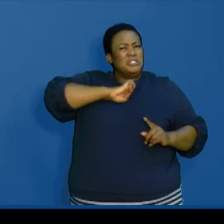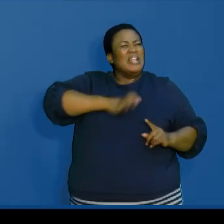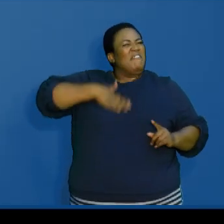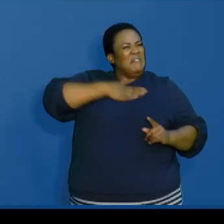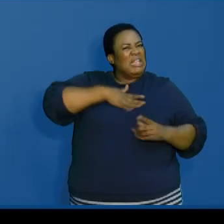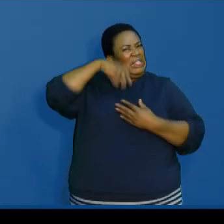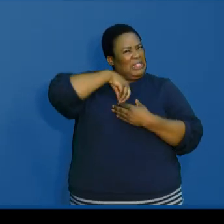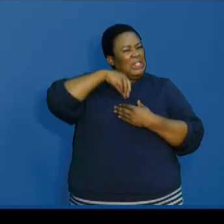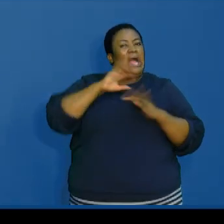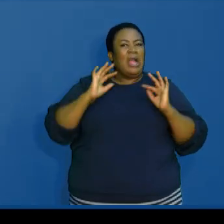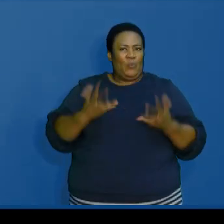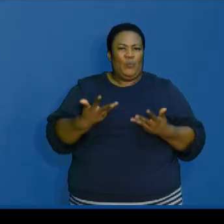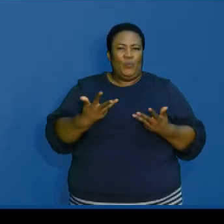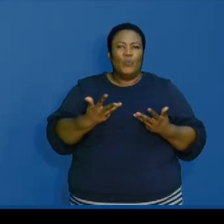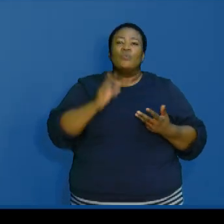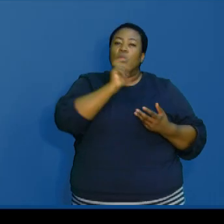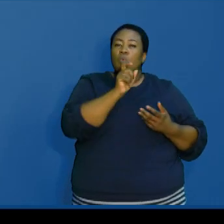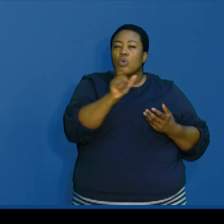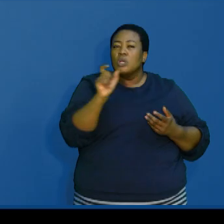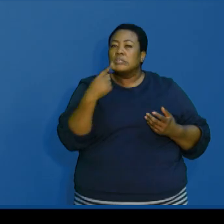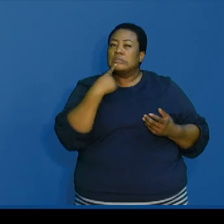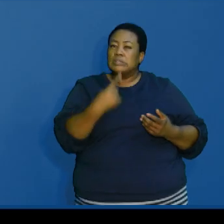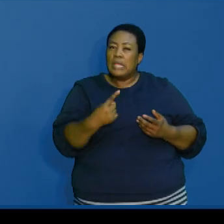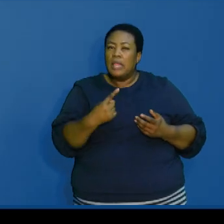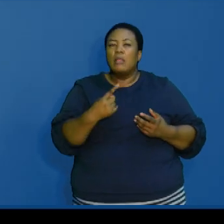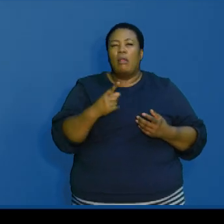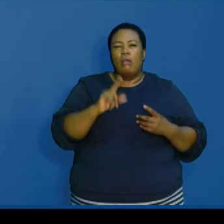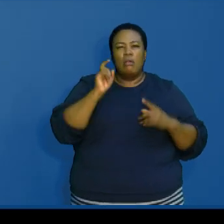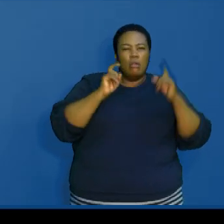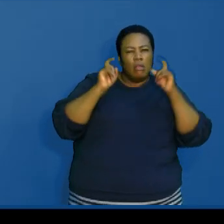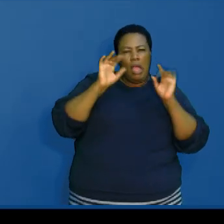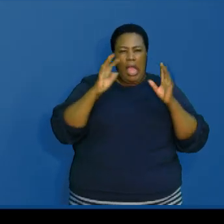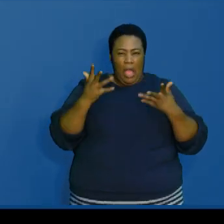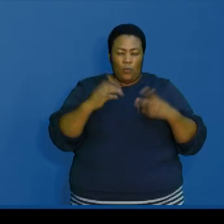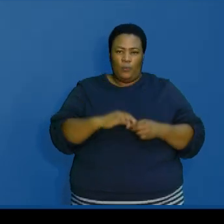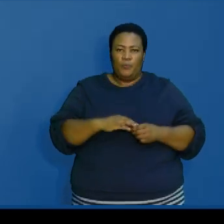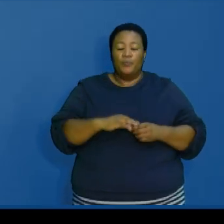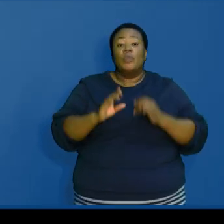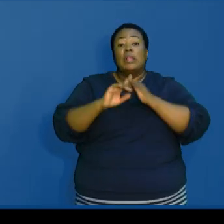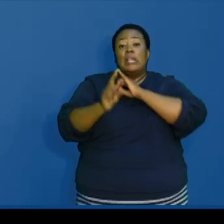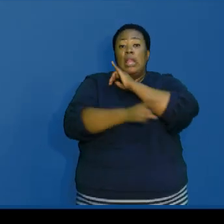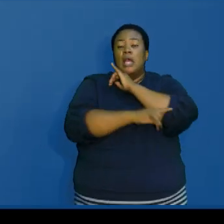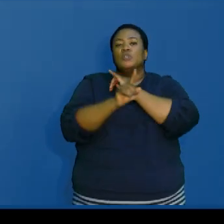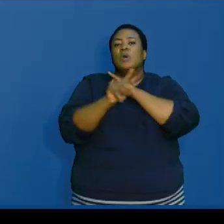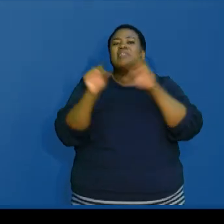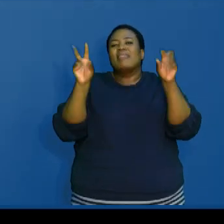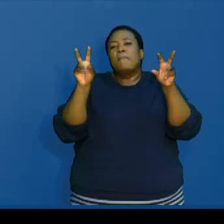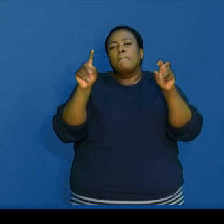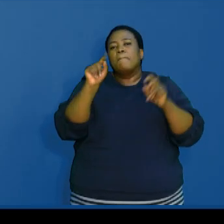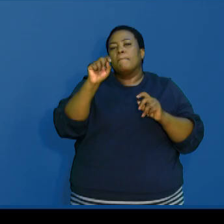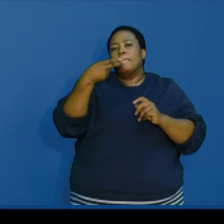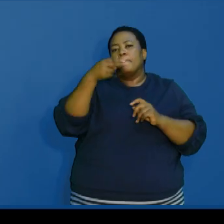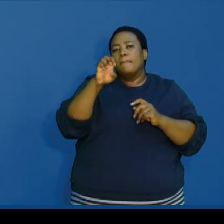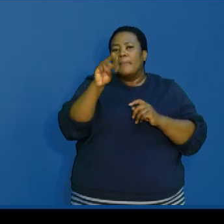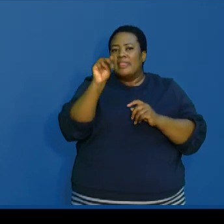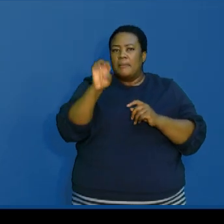they say the words that come out of their mouth. And the last one is theme. Theme is the message